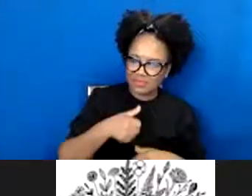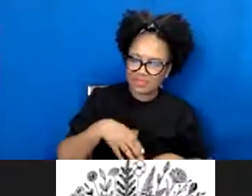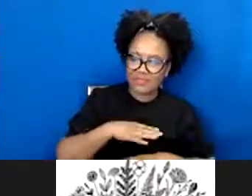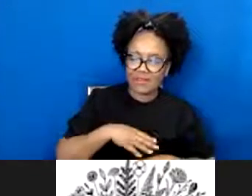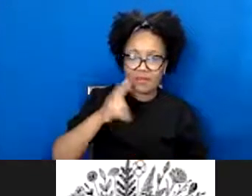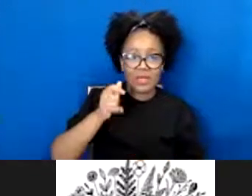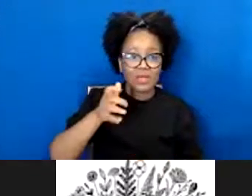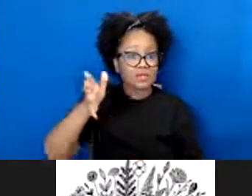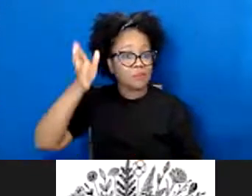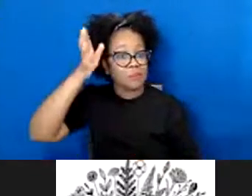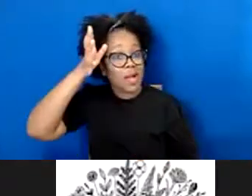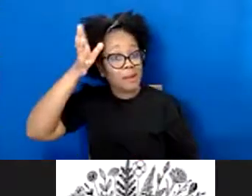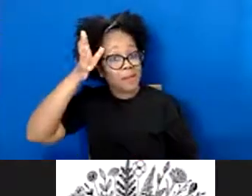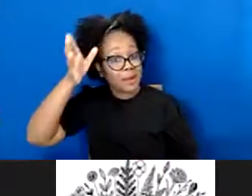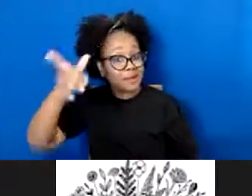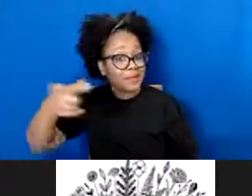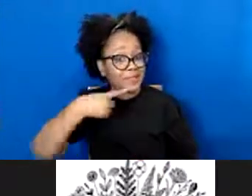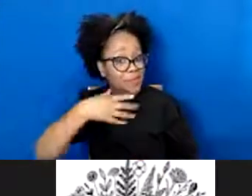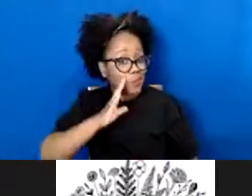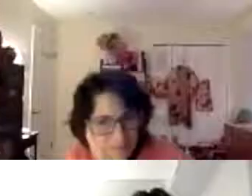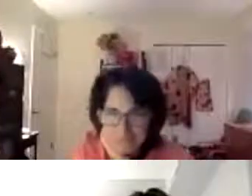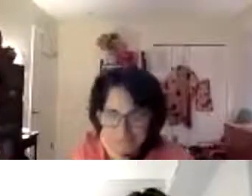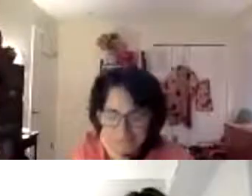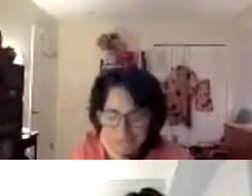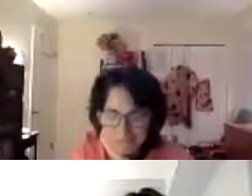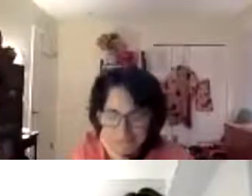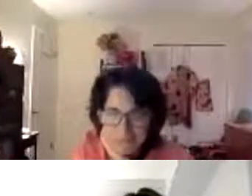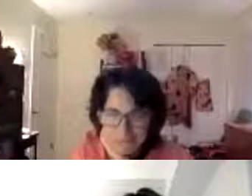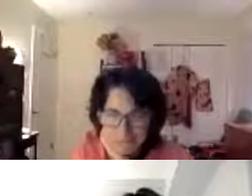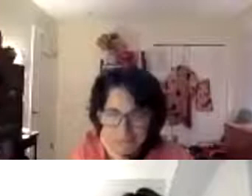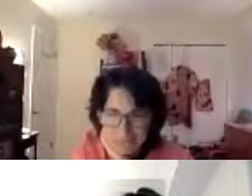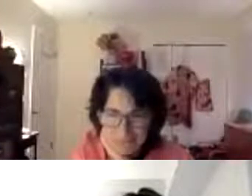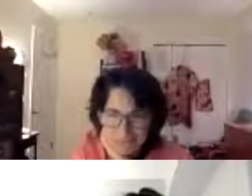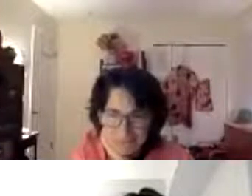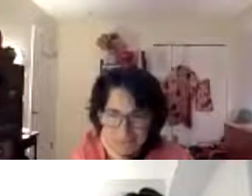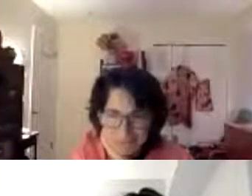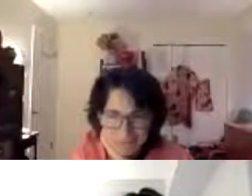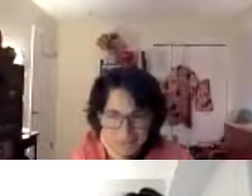Yeah, that because doing a lot of work in that one. I like that. All right, Joy,